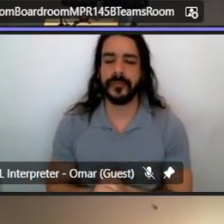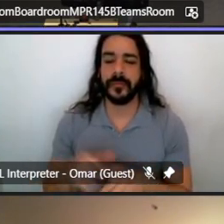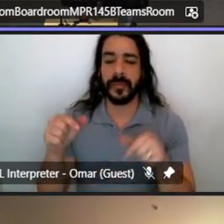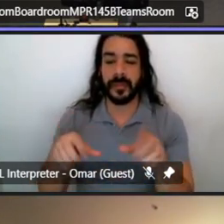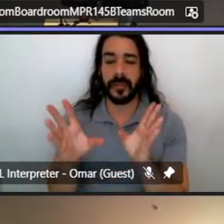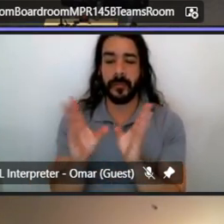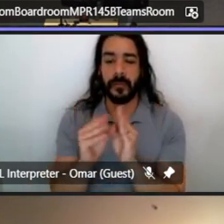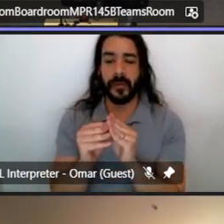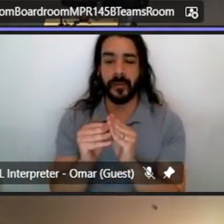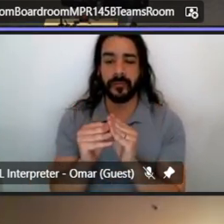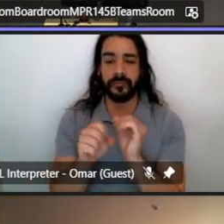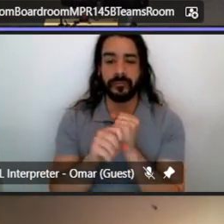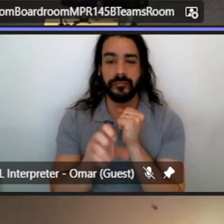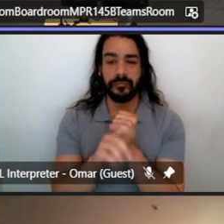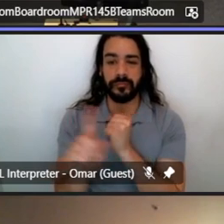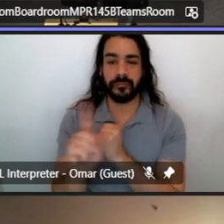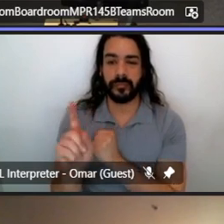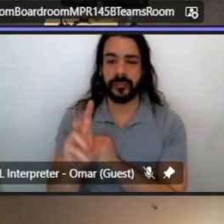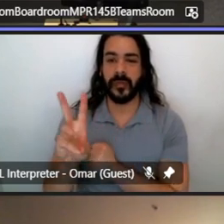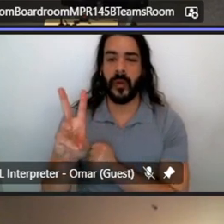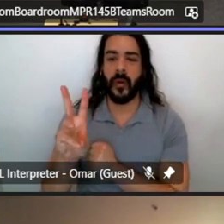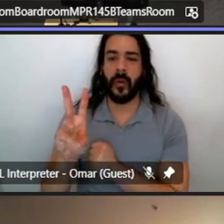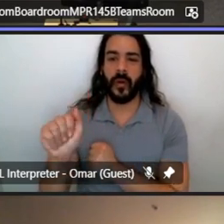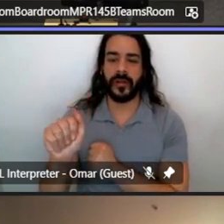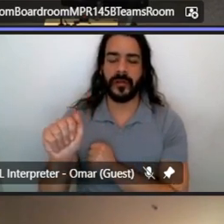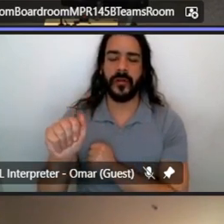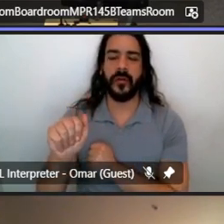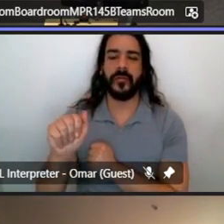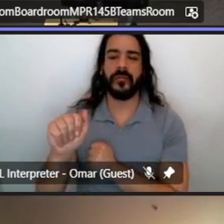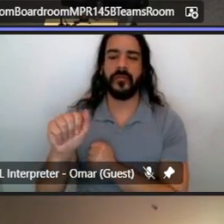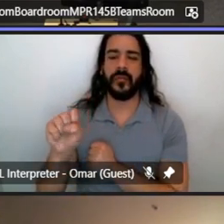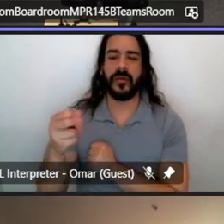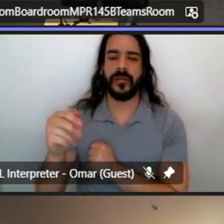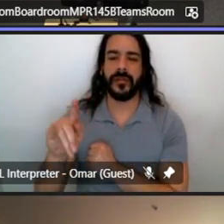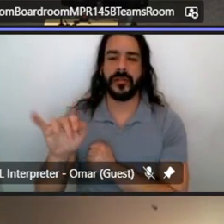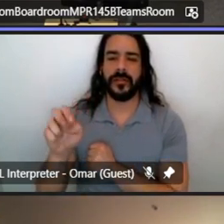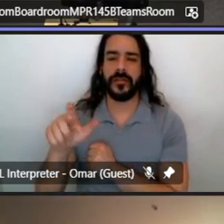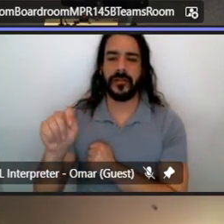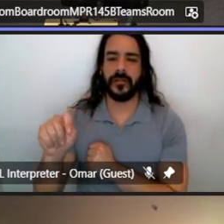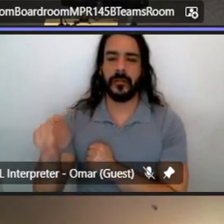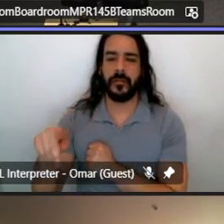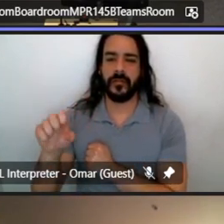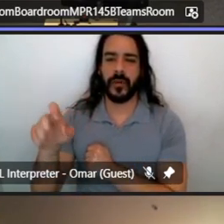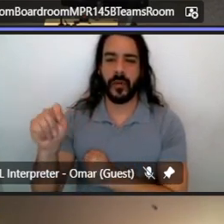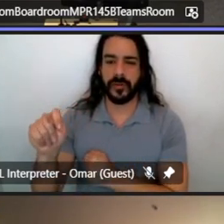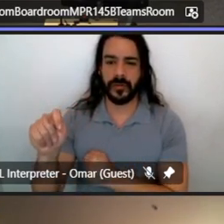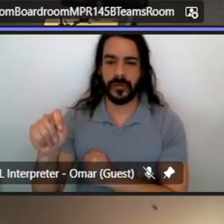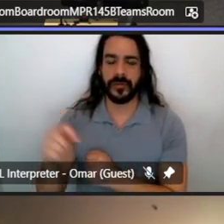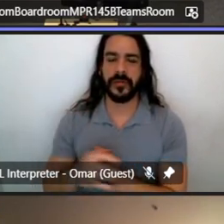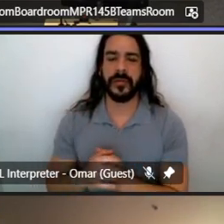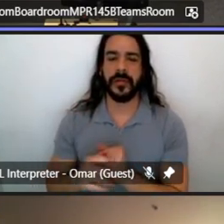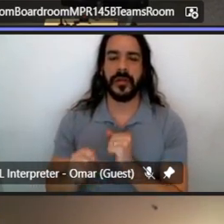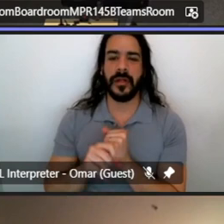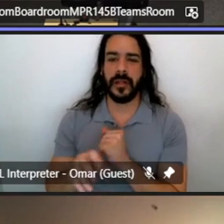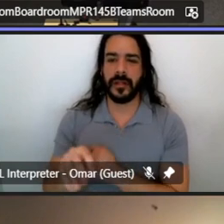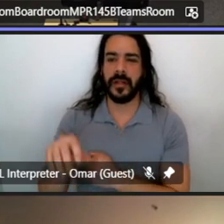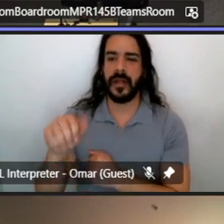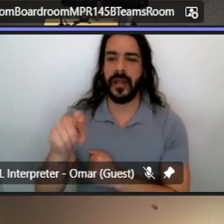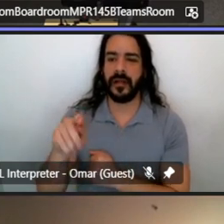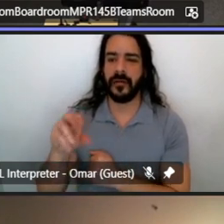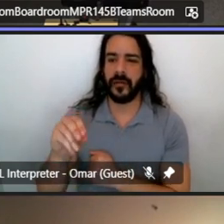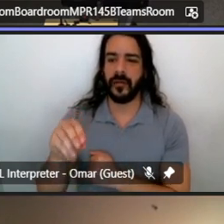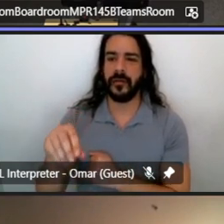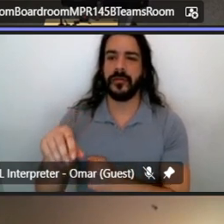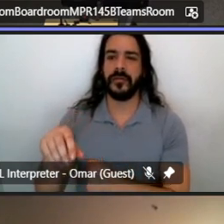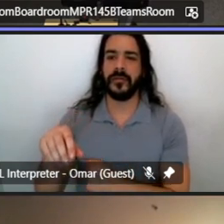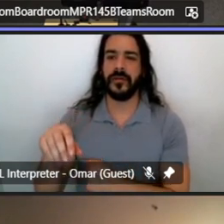Notice of this hearing was made by publication in the Washington Post, and ads were placed in the Afro,